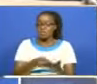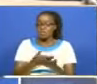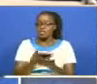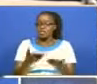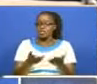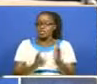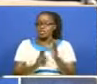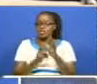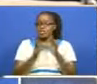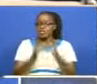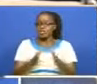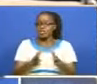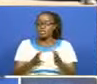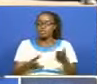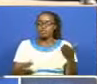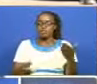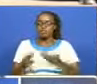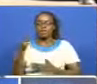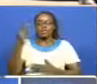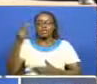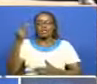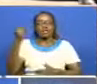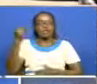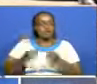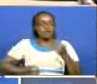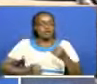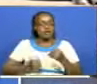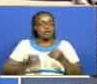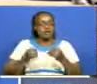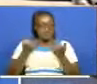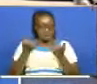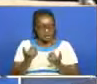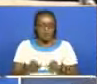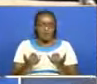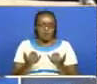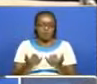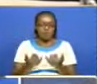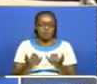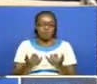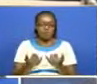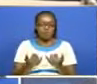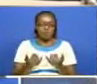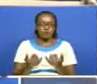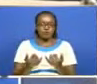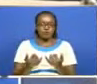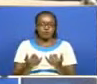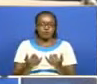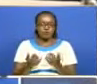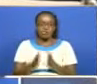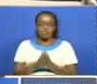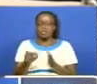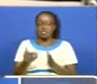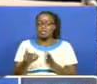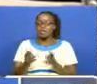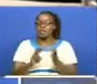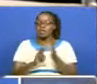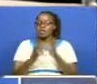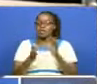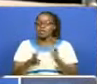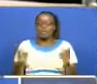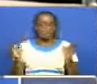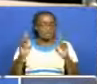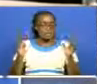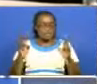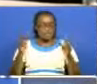contractor has to be terminated, the contract has to be terminated immediately, and another contractor who is willing and